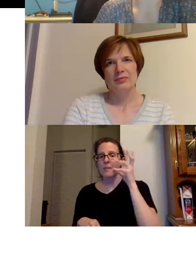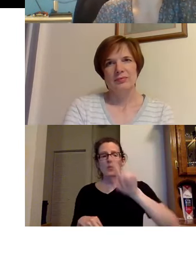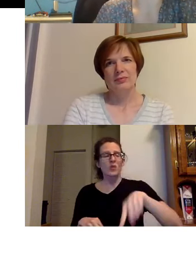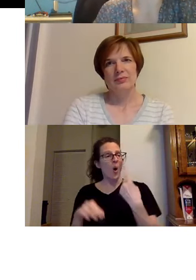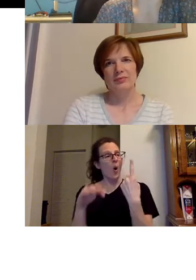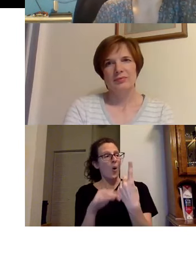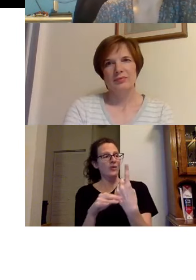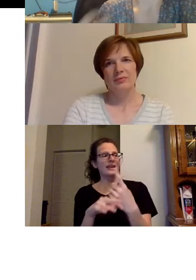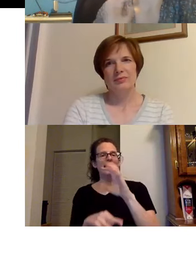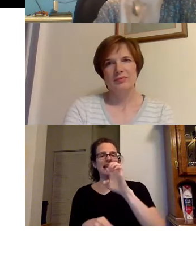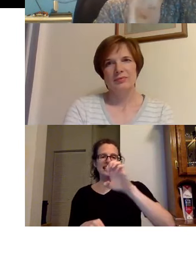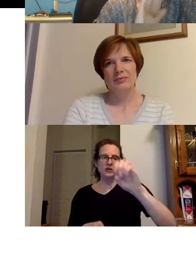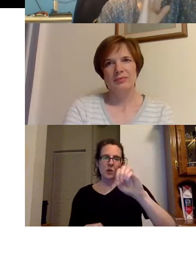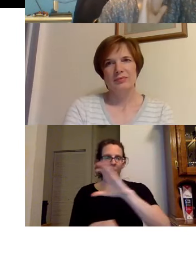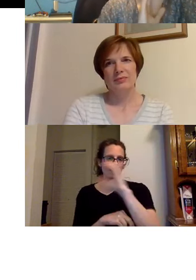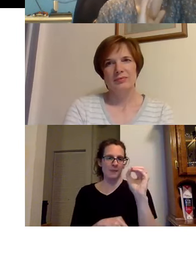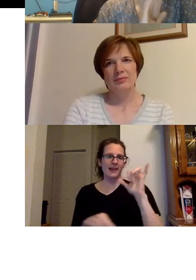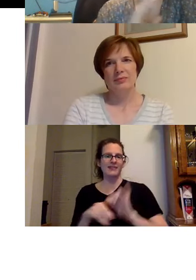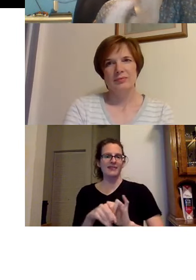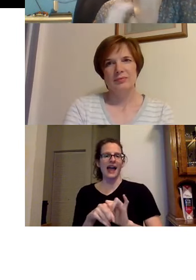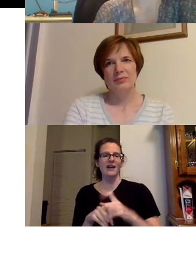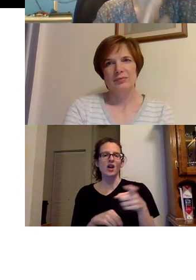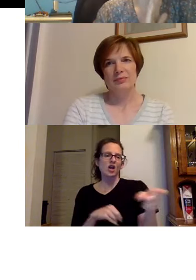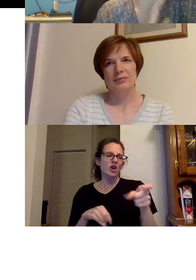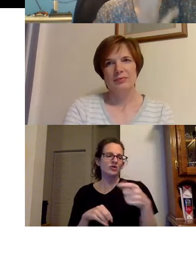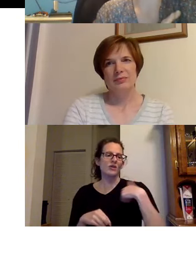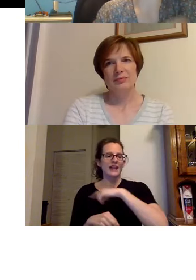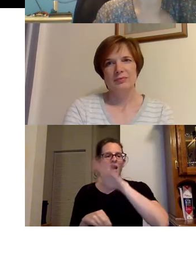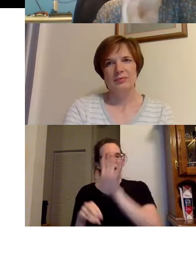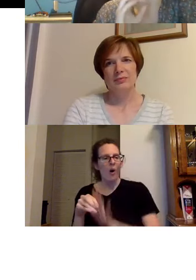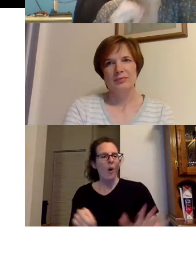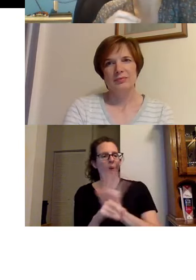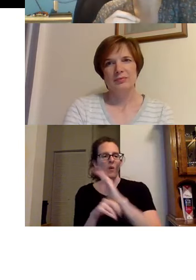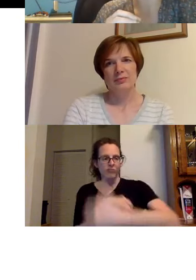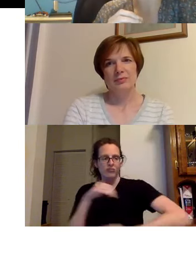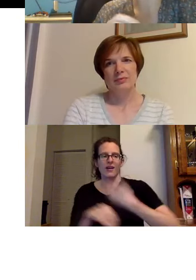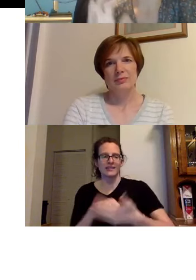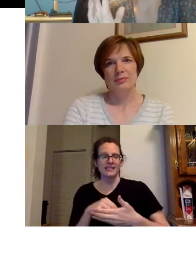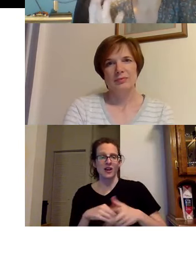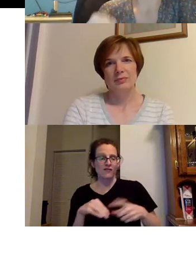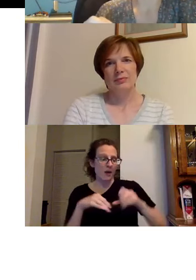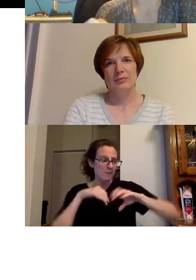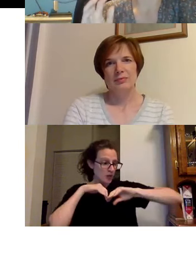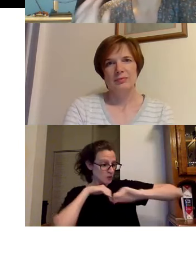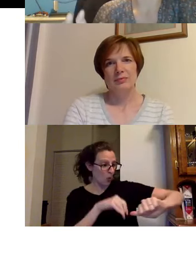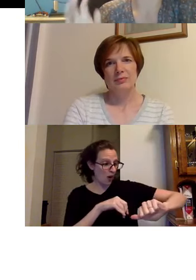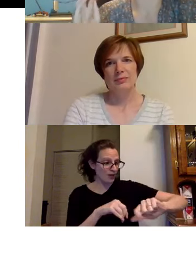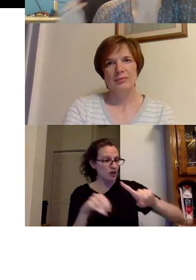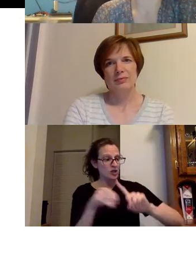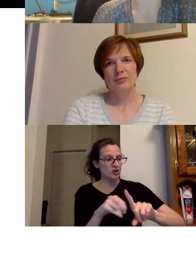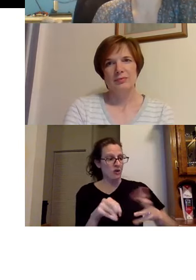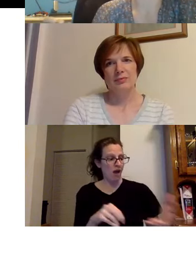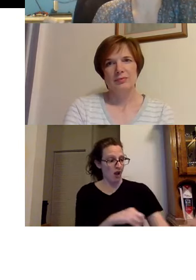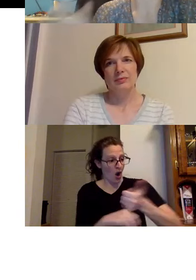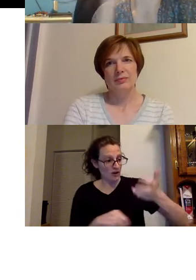oil company that controls the whole process from the seed and cultivating to distilling, testing,